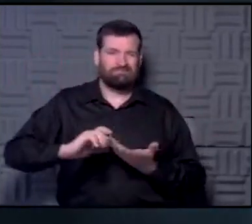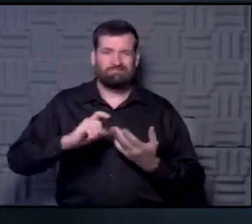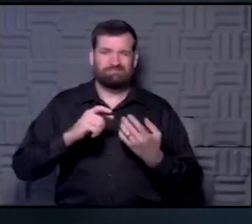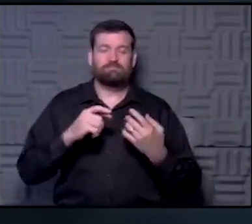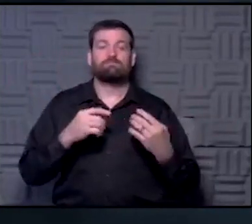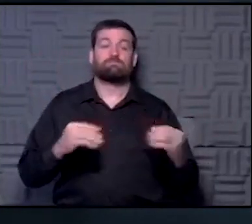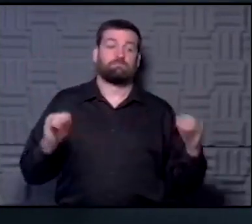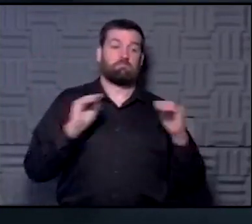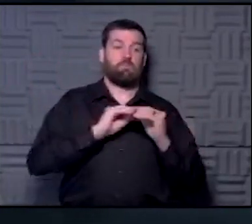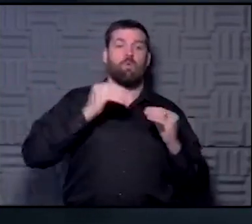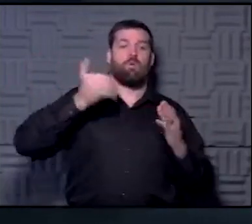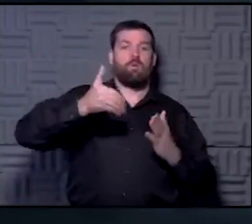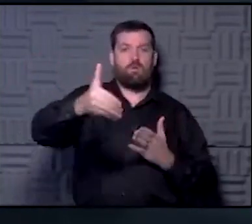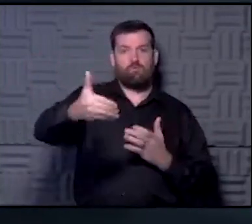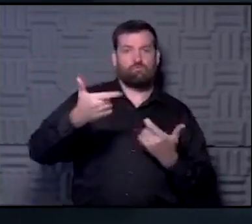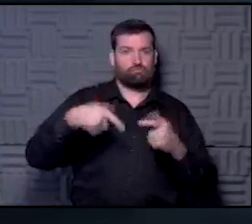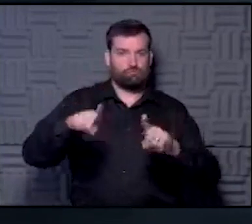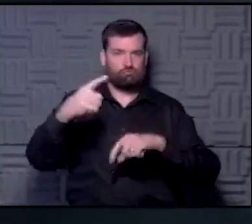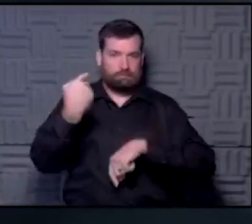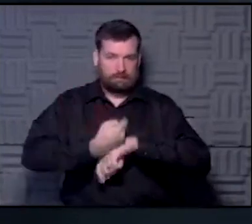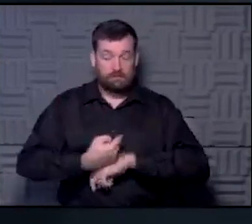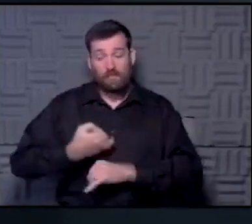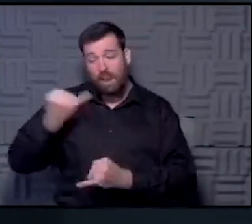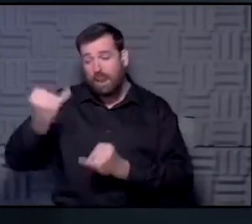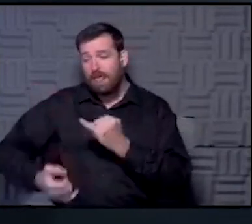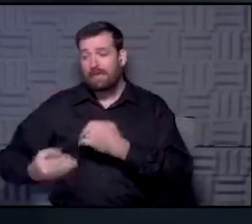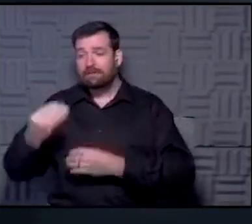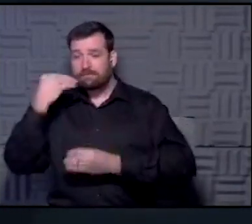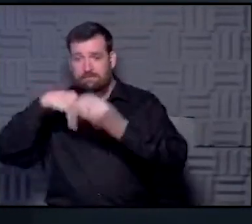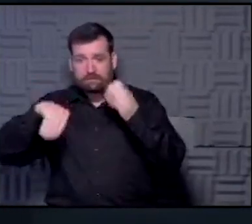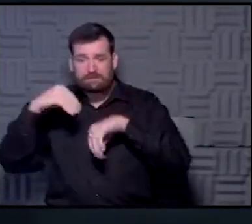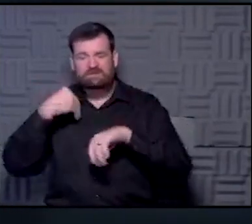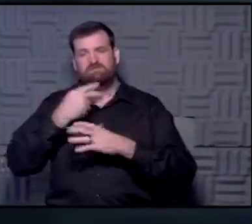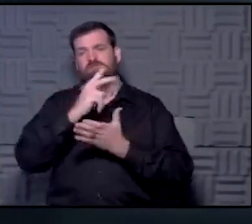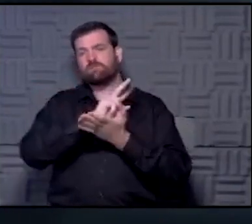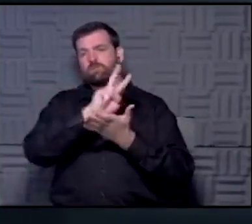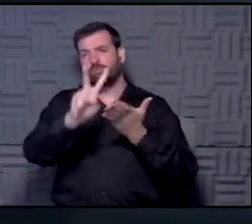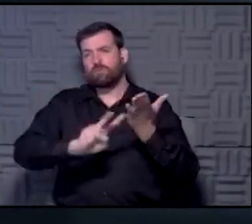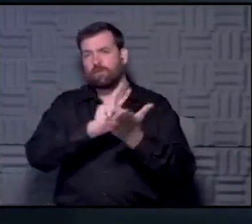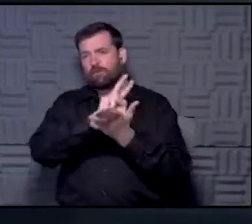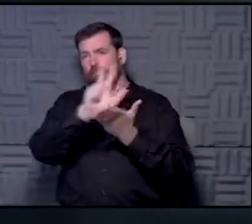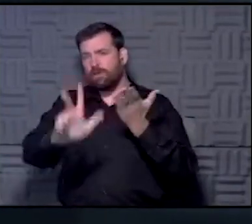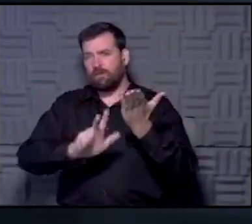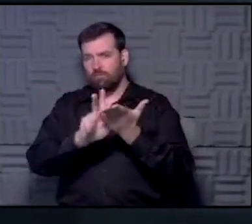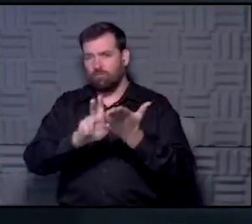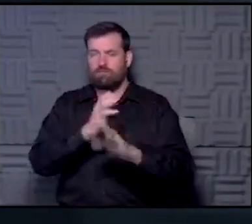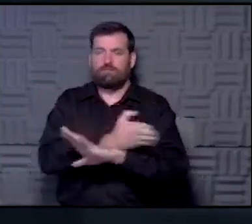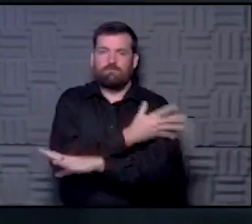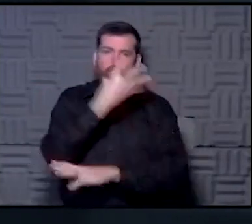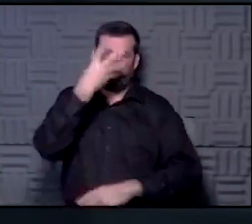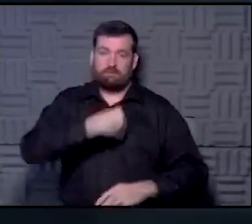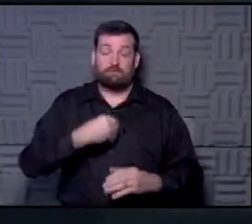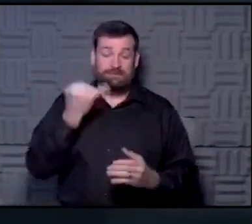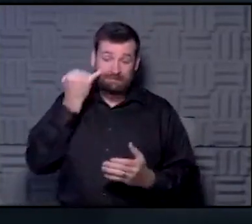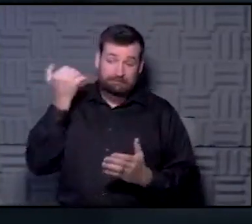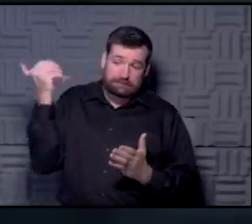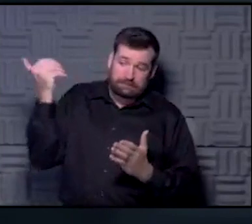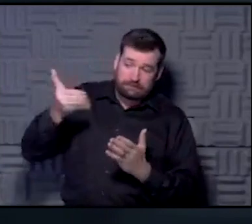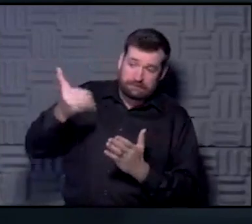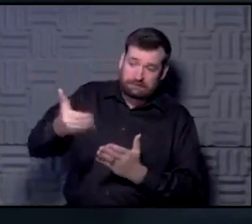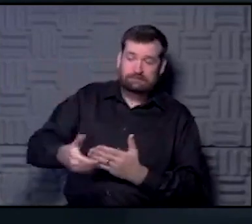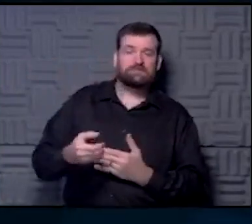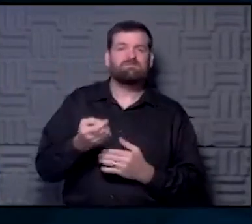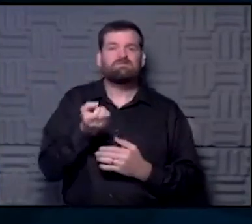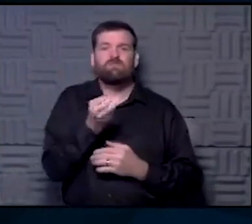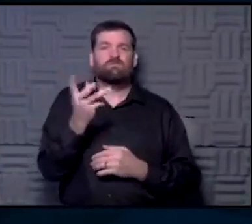day. Have our last meal maybe 2 to 3 hours before bed. If we really need something closer to bed, maybe just a little handful